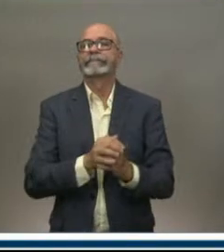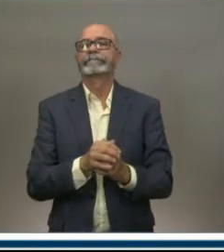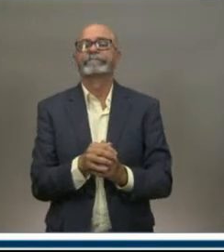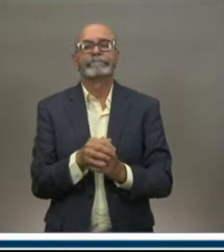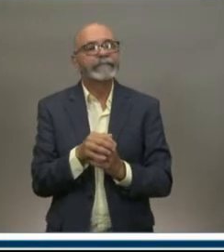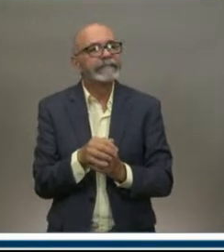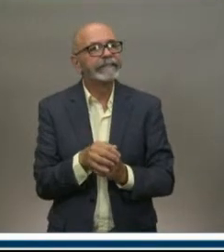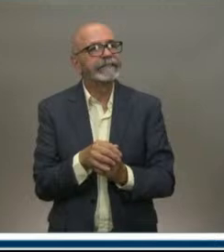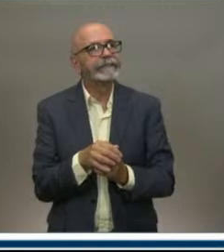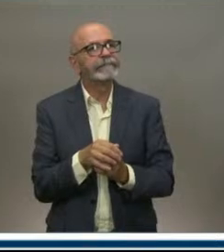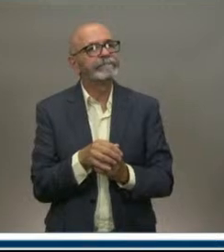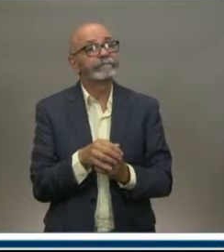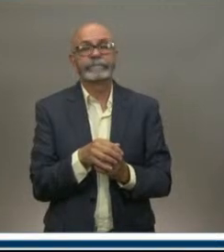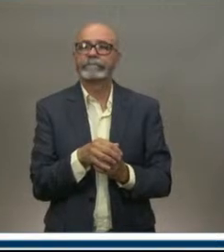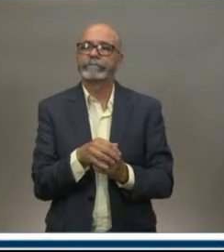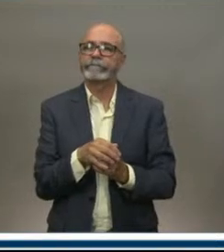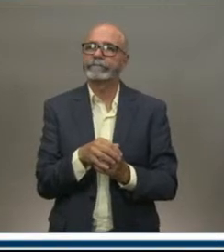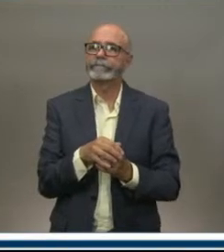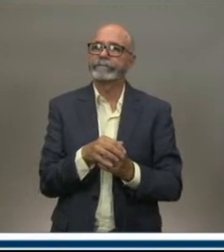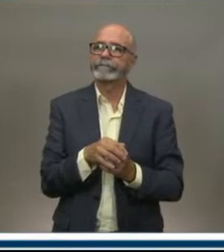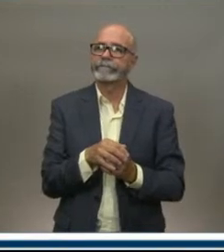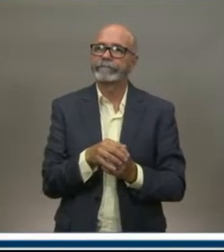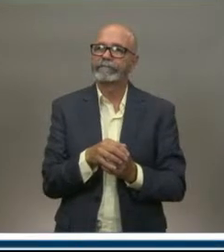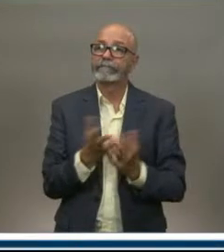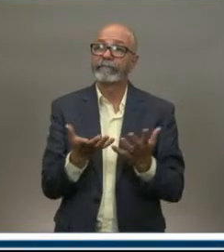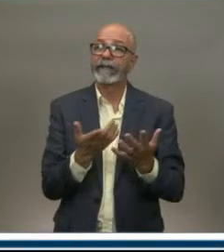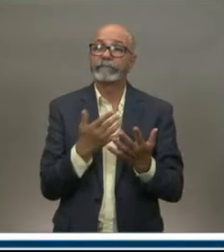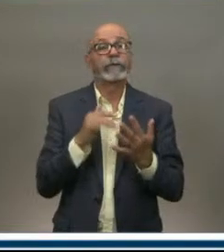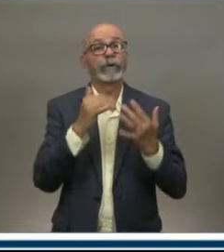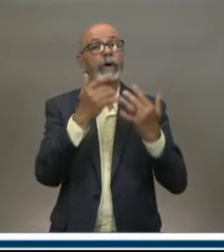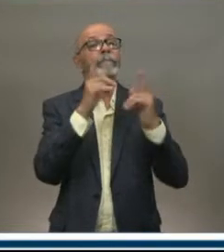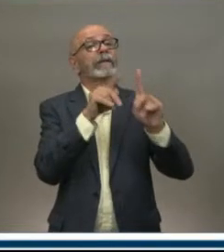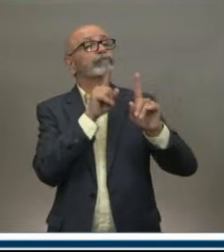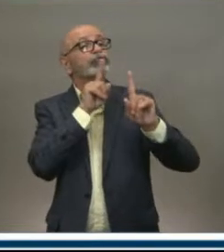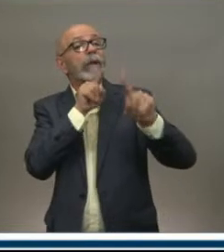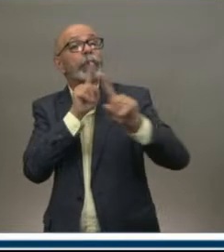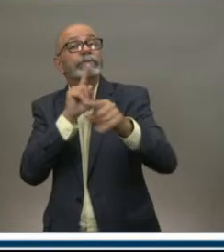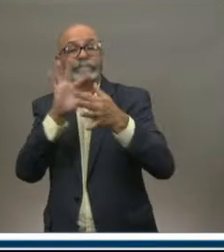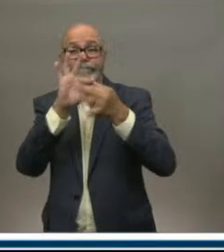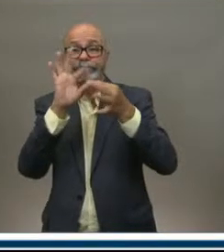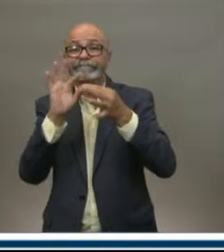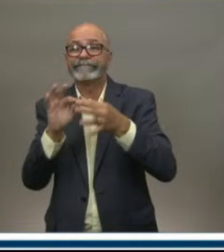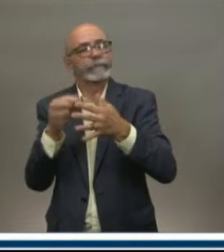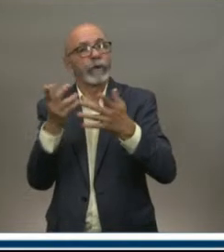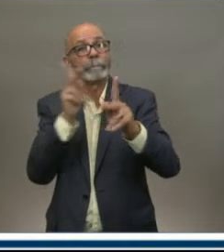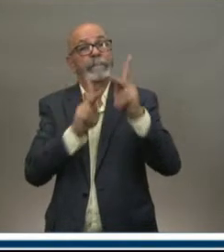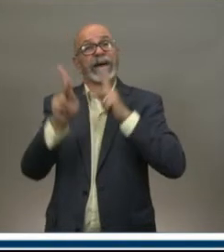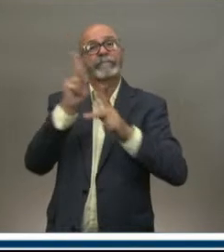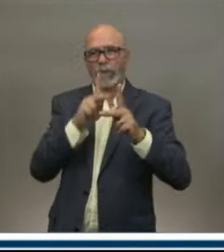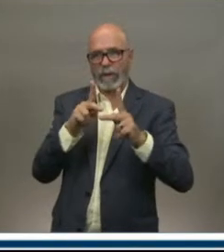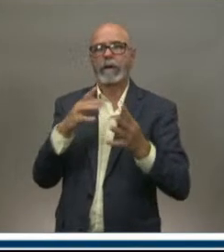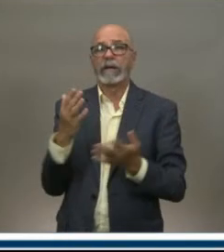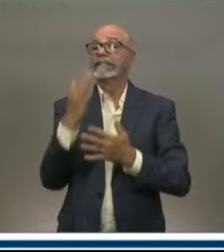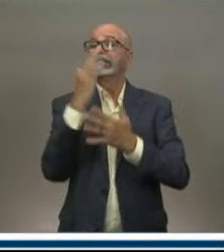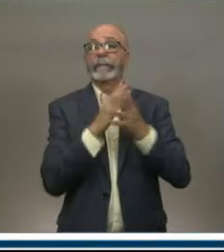the response to the people that are also affected, which would be the family members and the loved ones. So the recommendation that